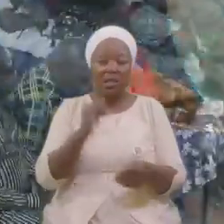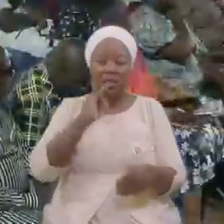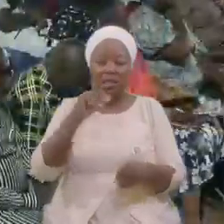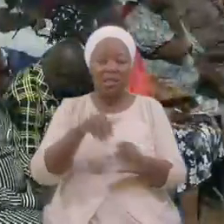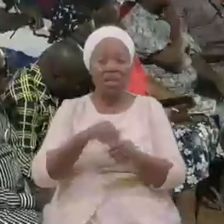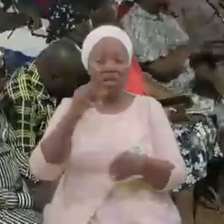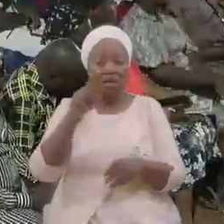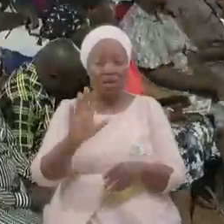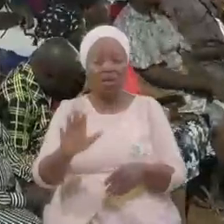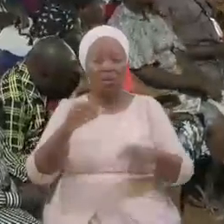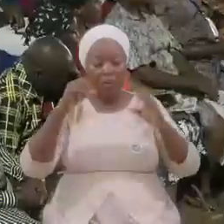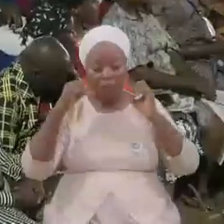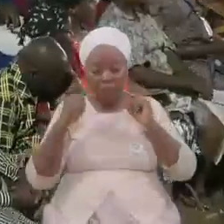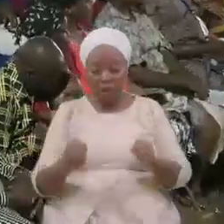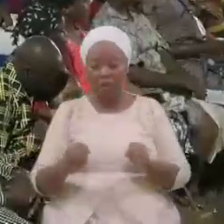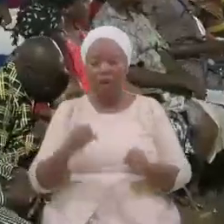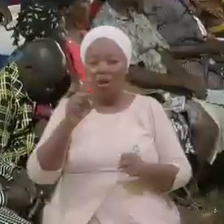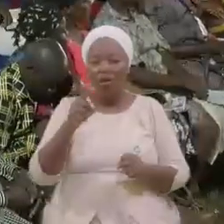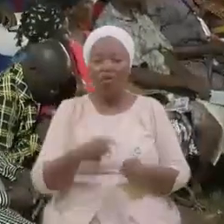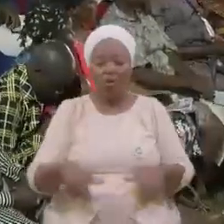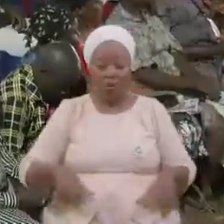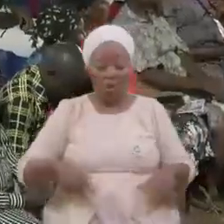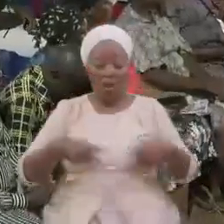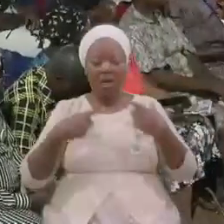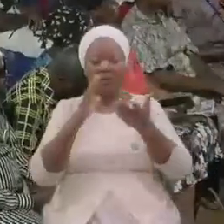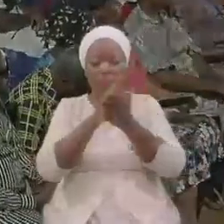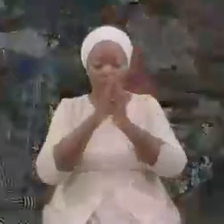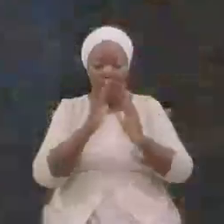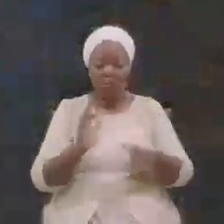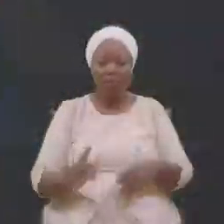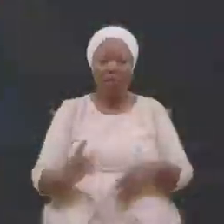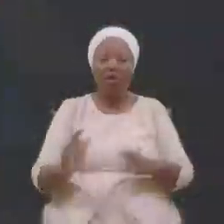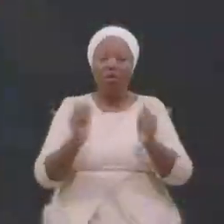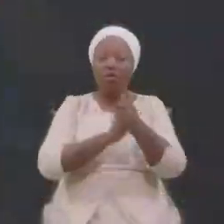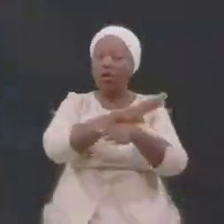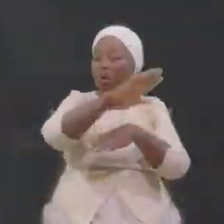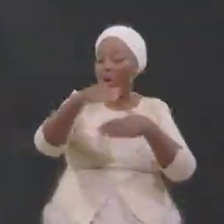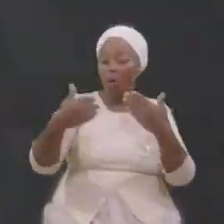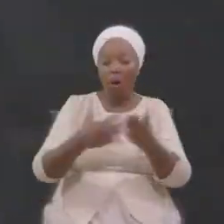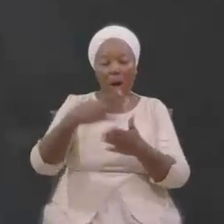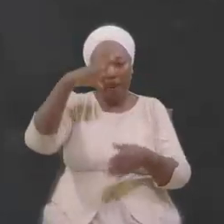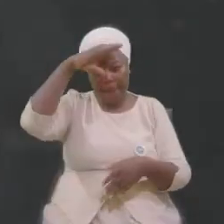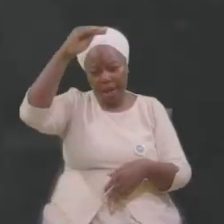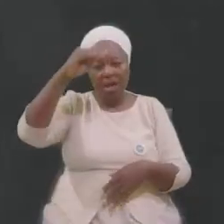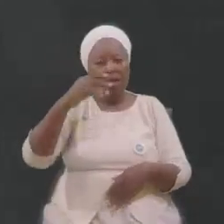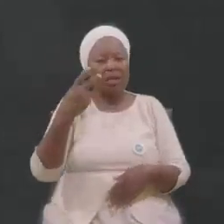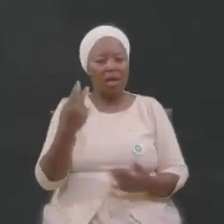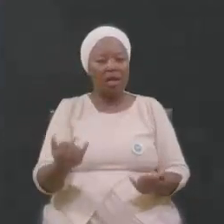your power, you live peaceably with all men.